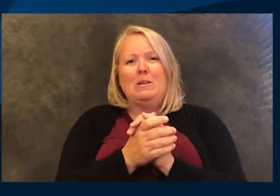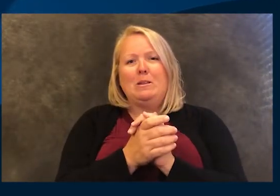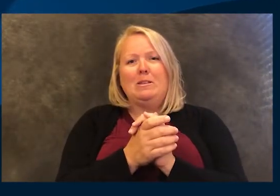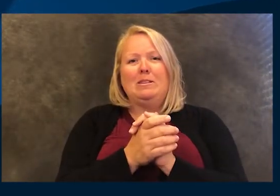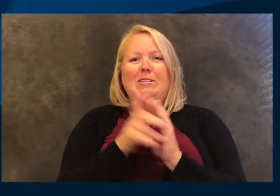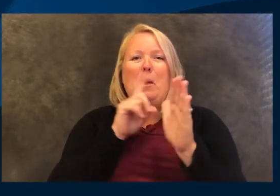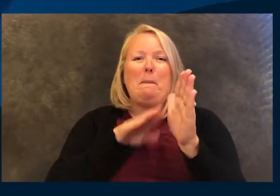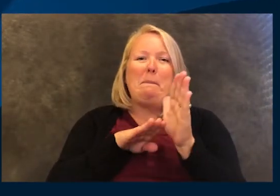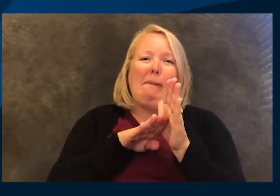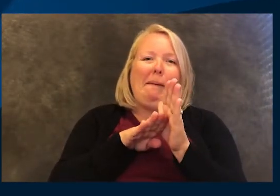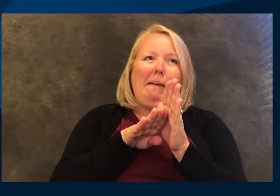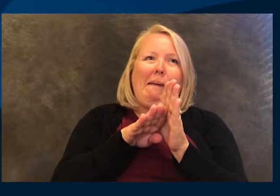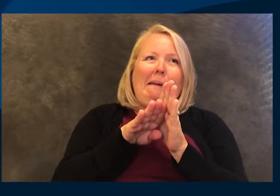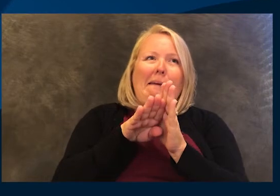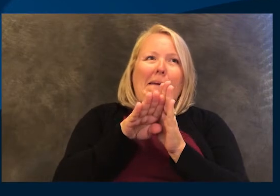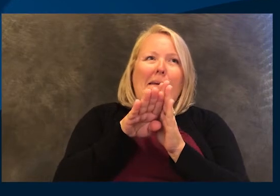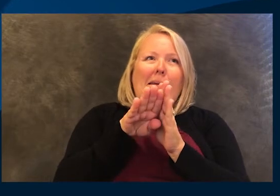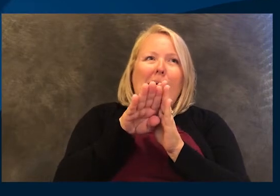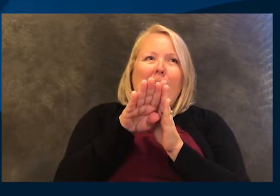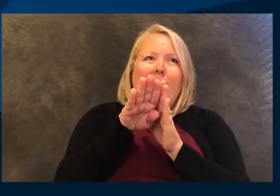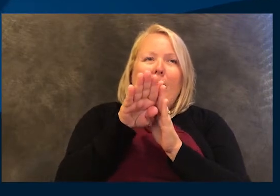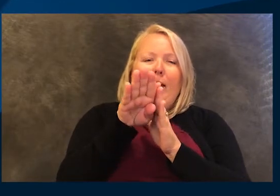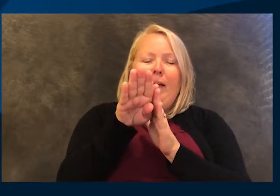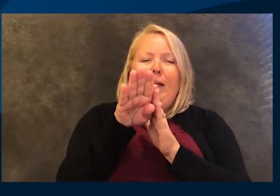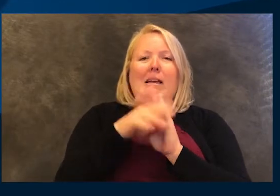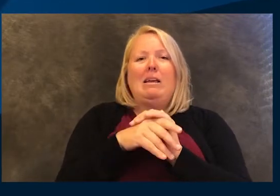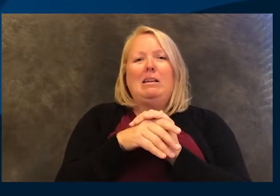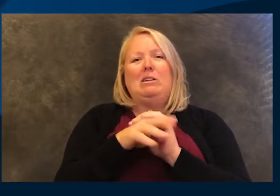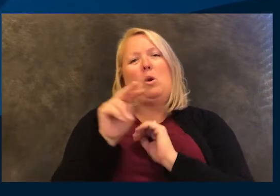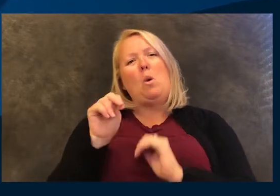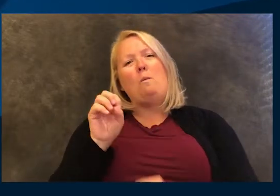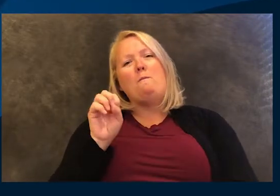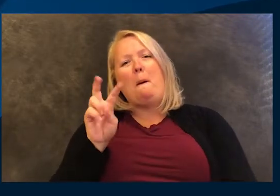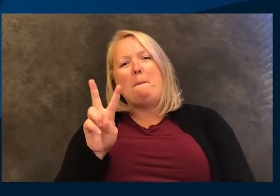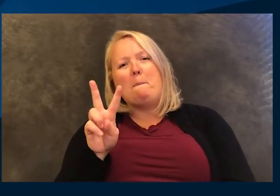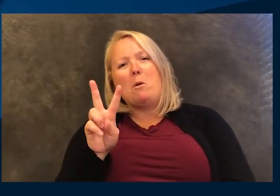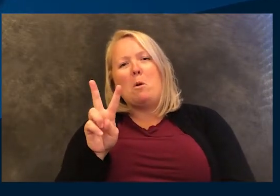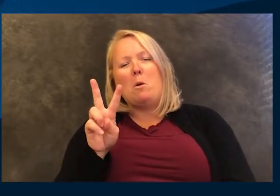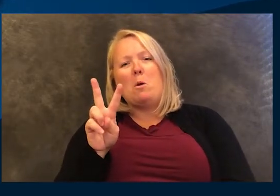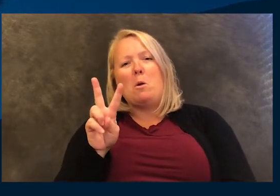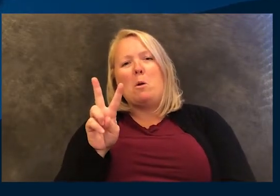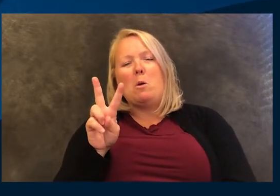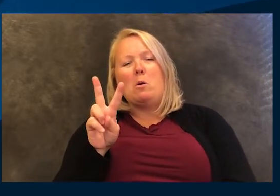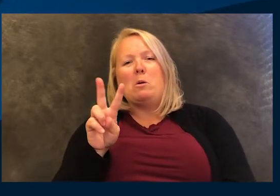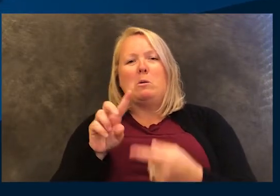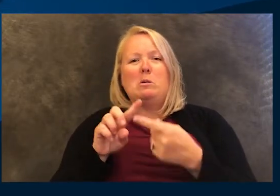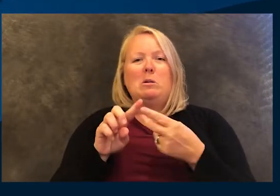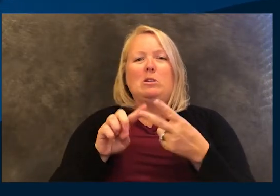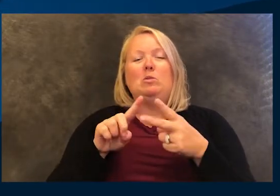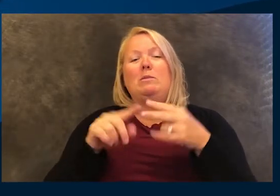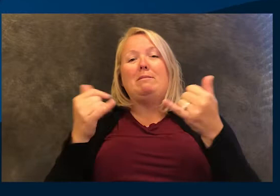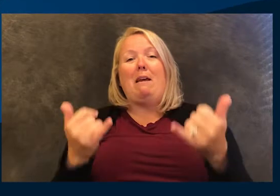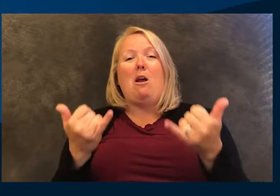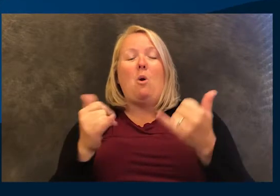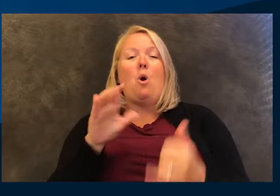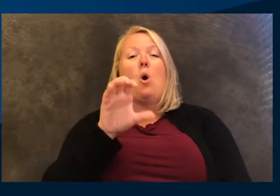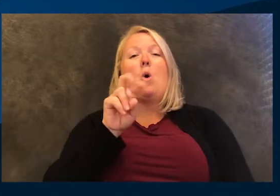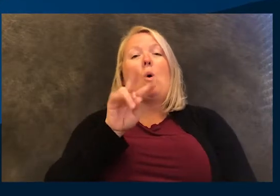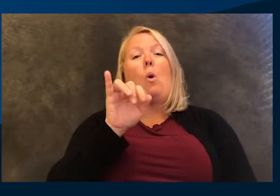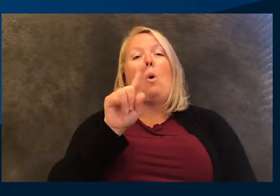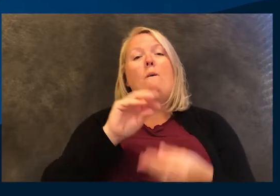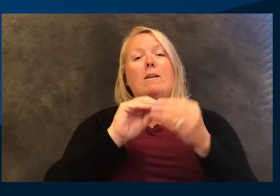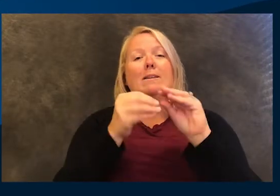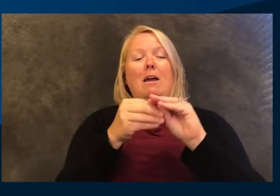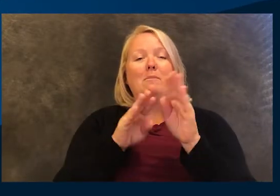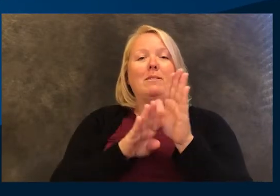peak of each of the last waves, both November and now the current wave. And you can see that our COVID census has fluctuated with that. You